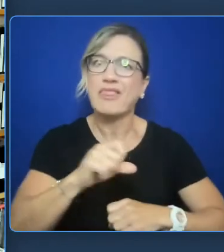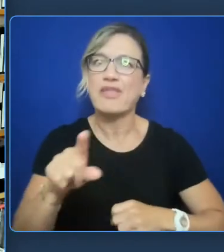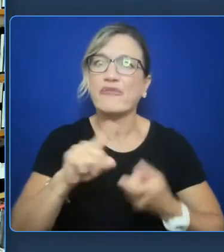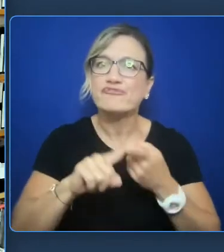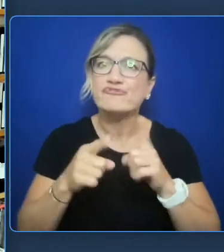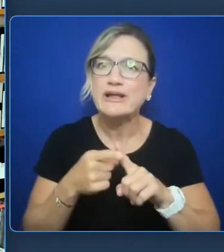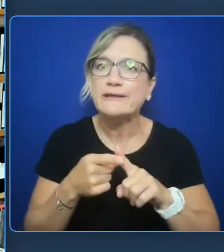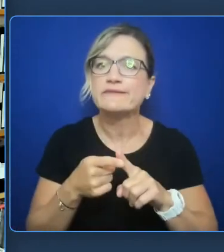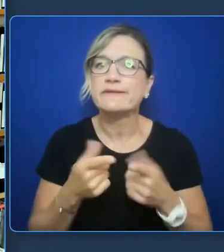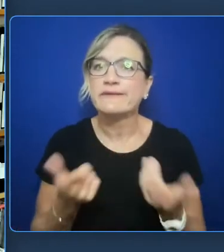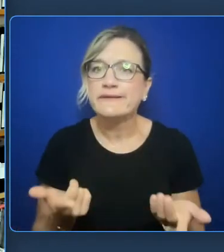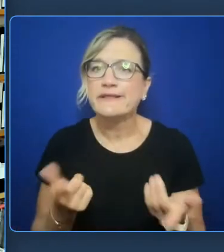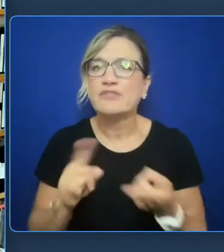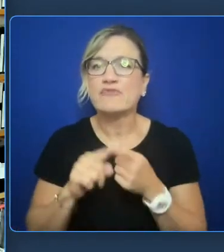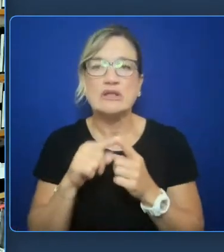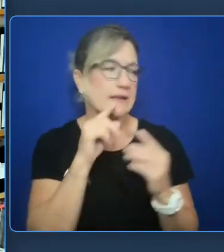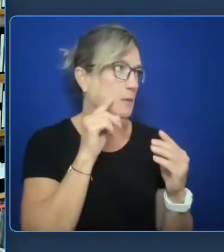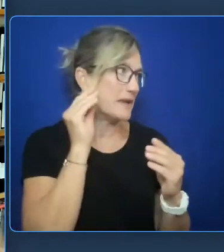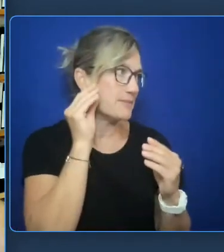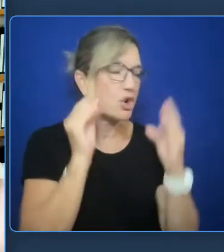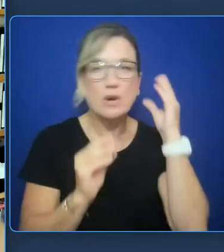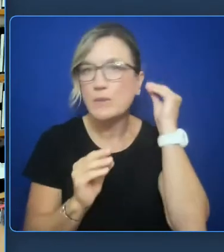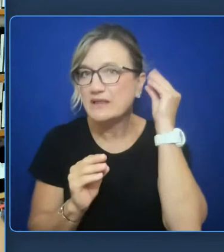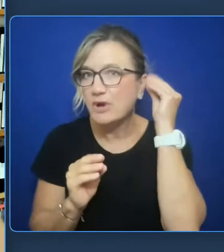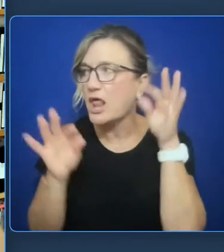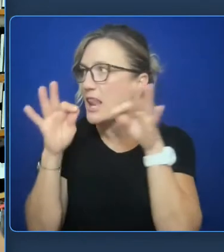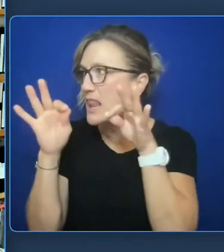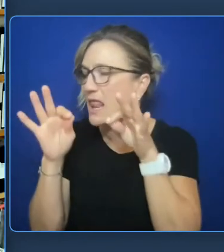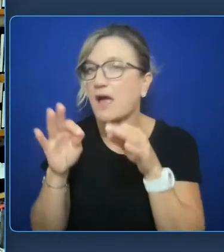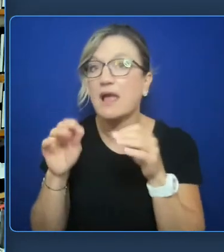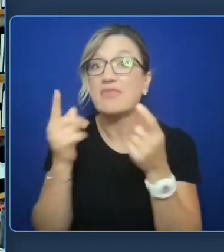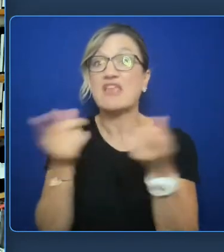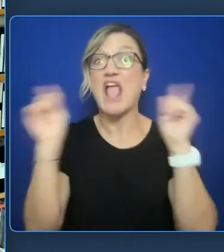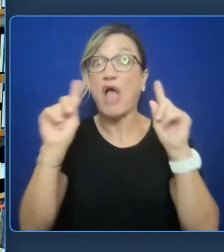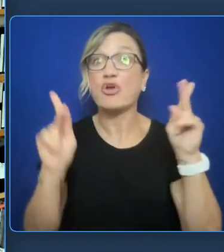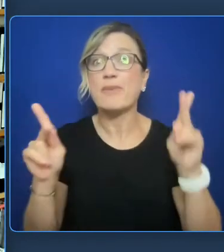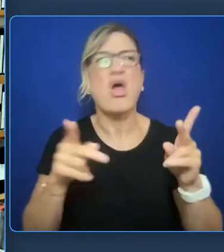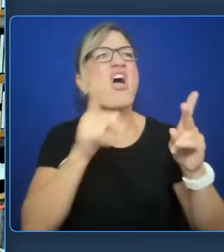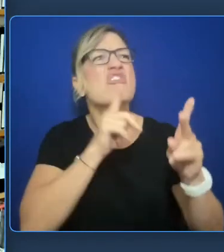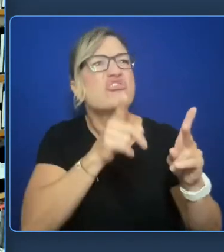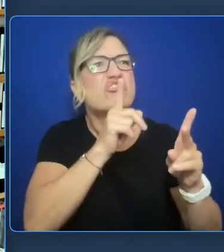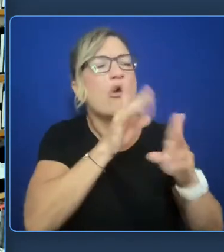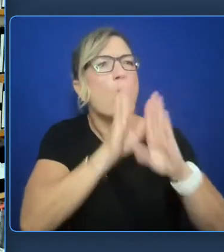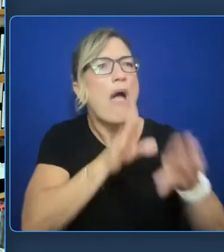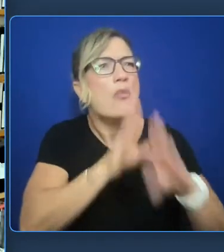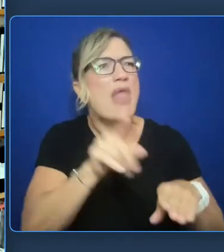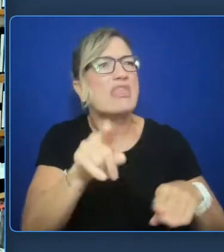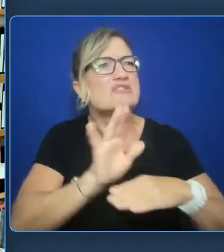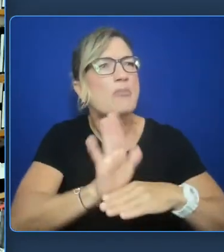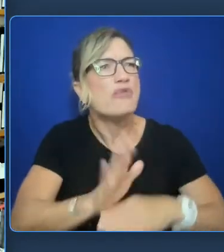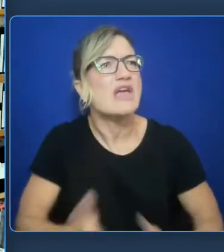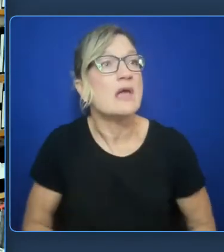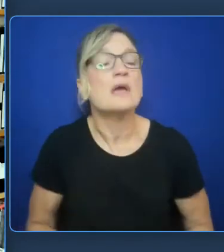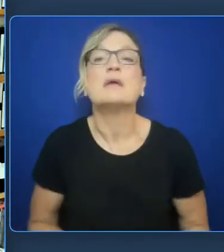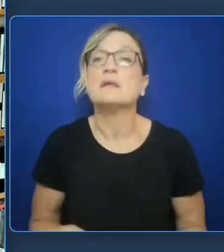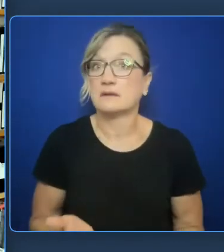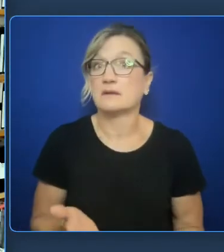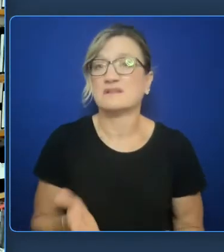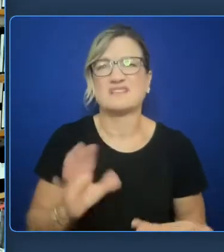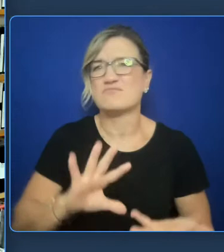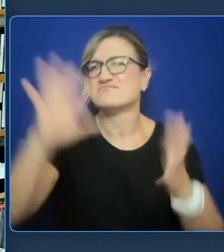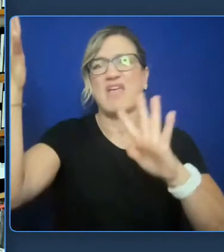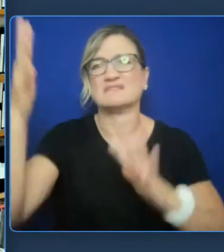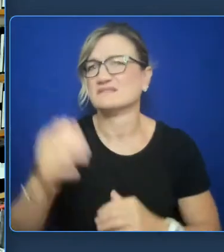is going to whisper. And then everybody around them goes, hey, quiet. This is a movie. What are you And it's a